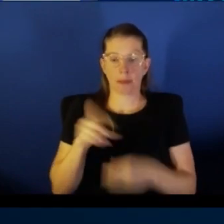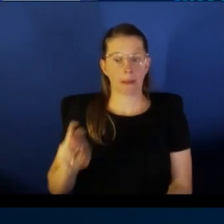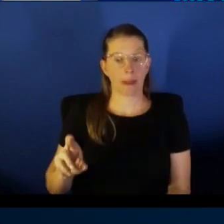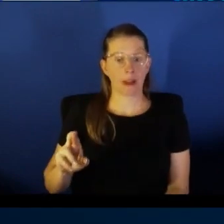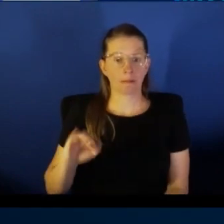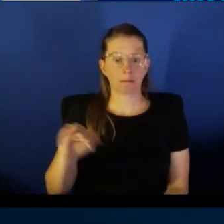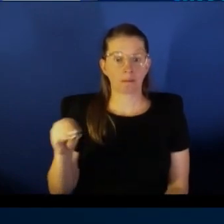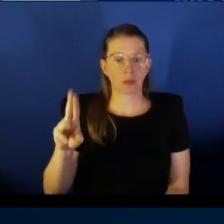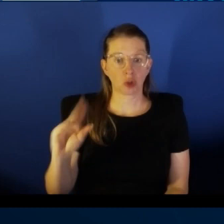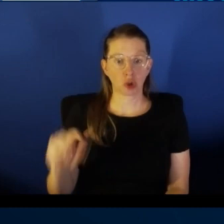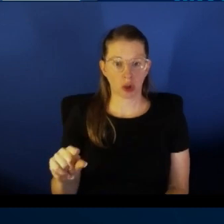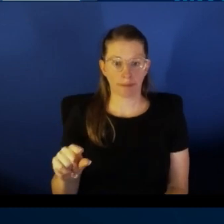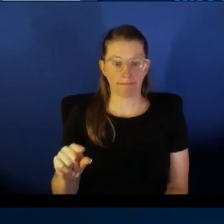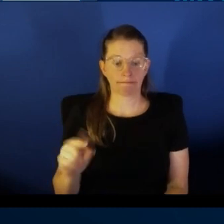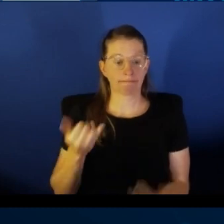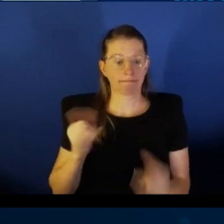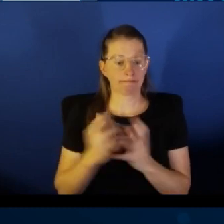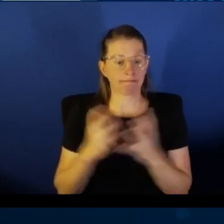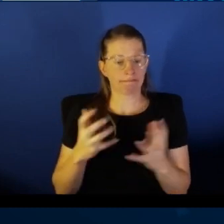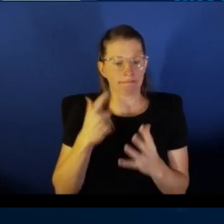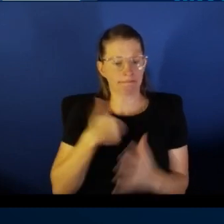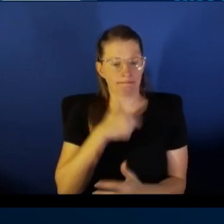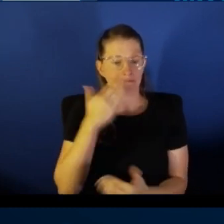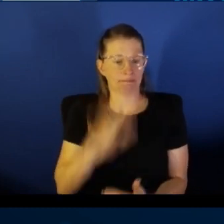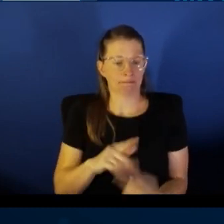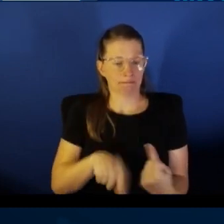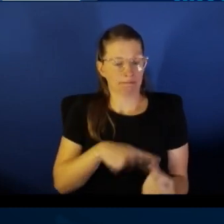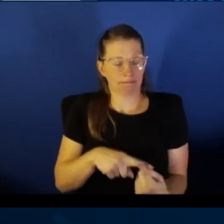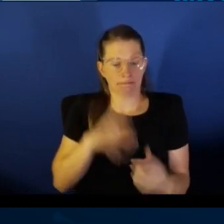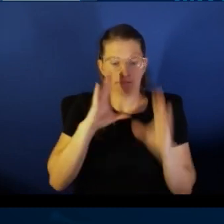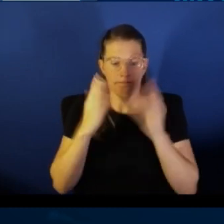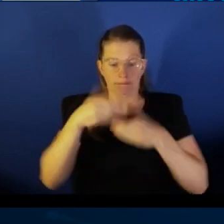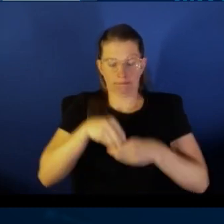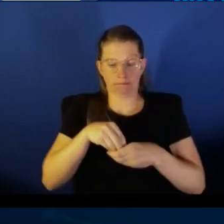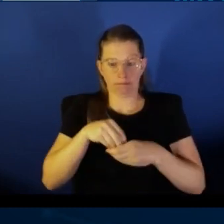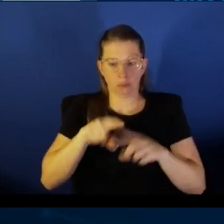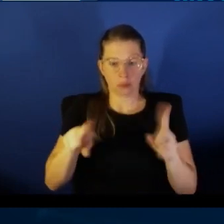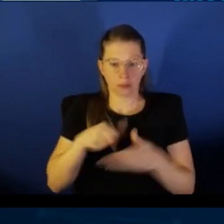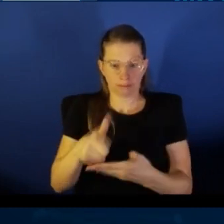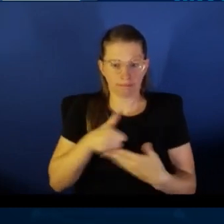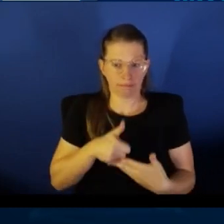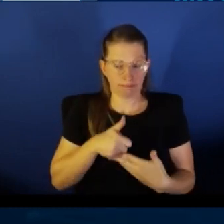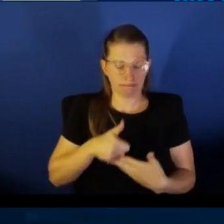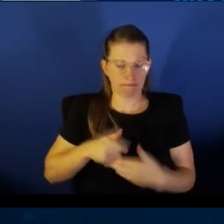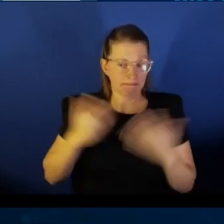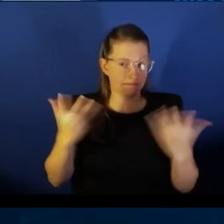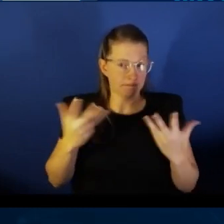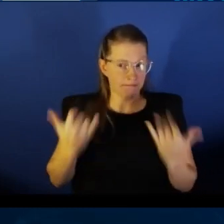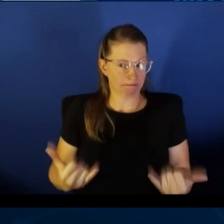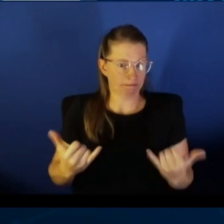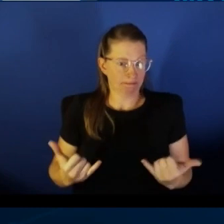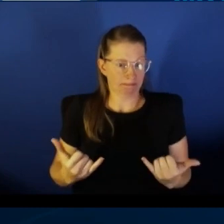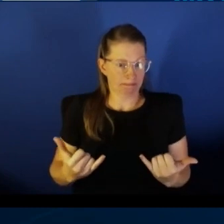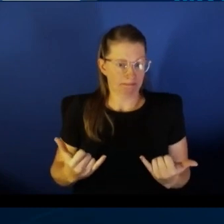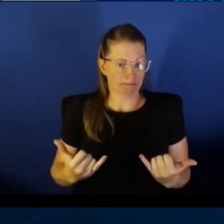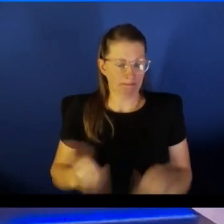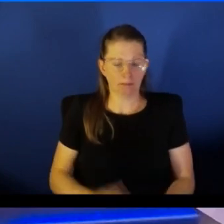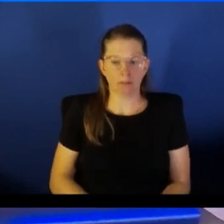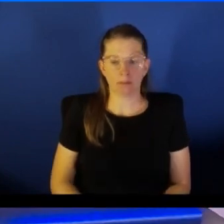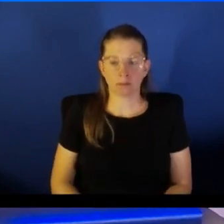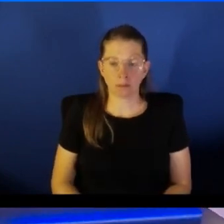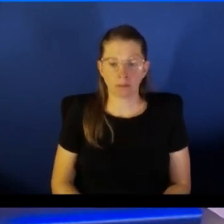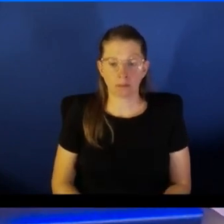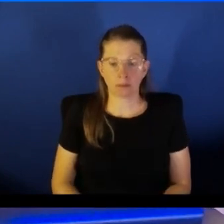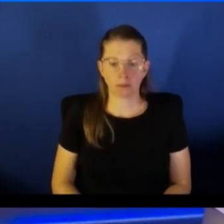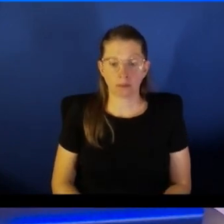don't know about autism, but what do we know that's making a difference as of now? Yes, as Dr. Jameson mentioned, that